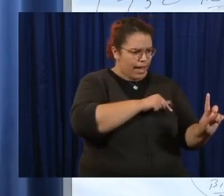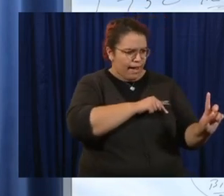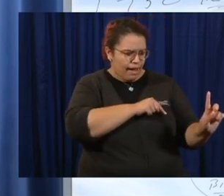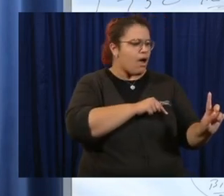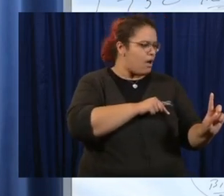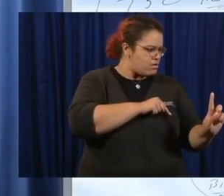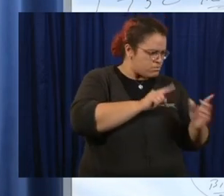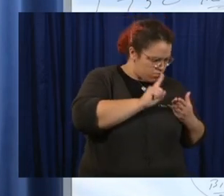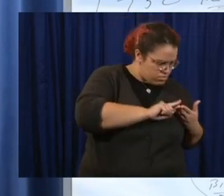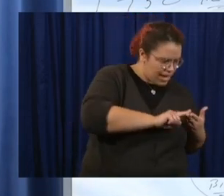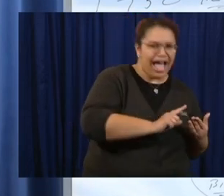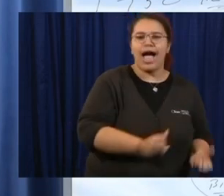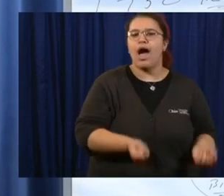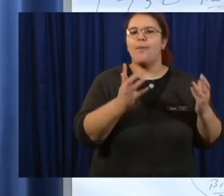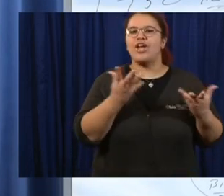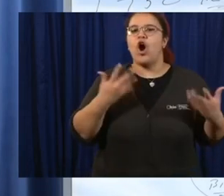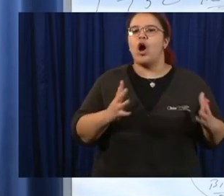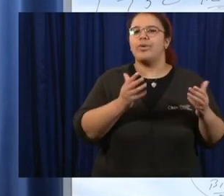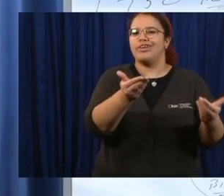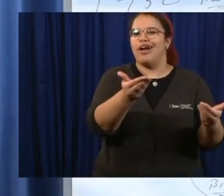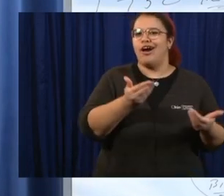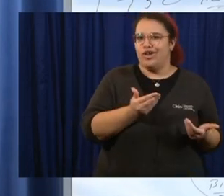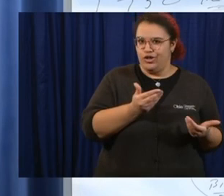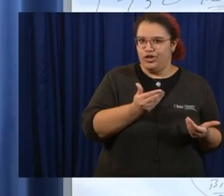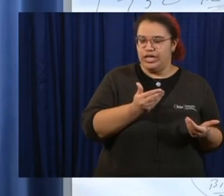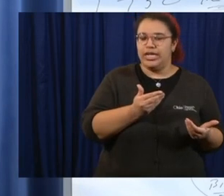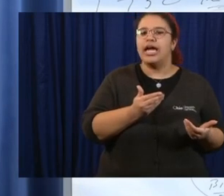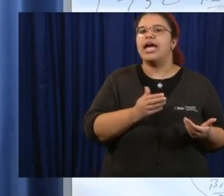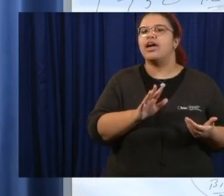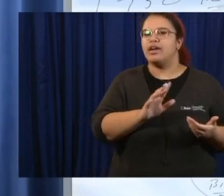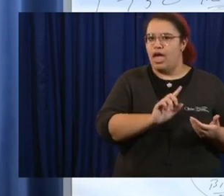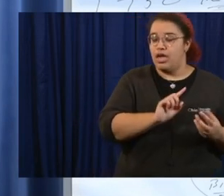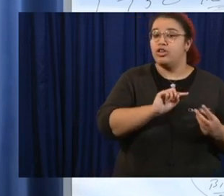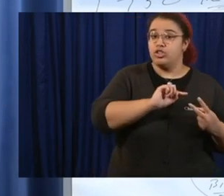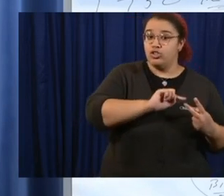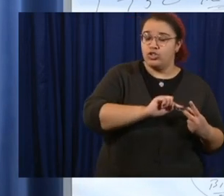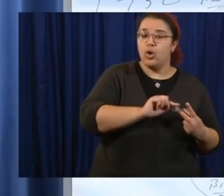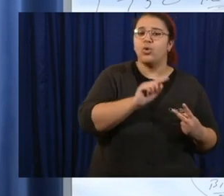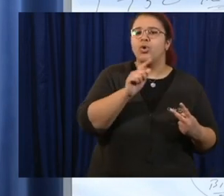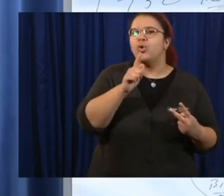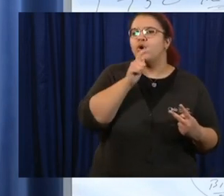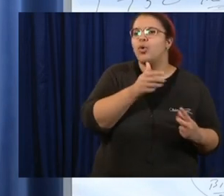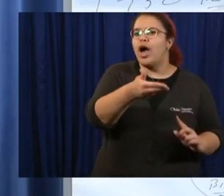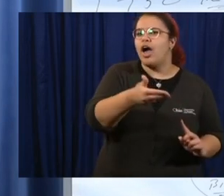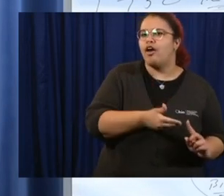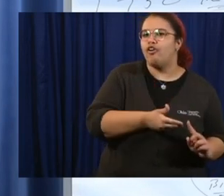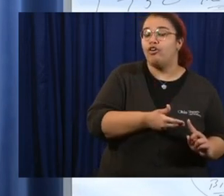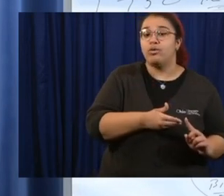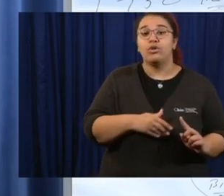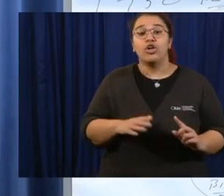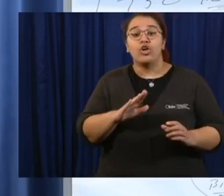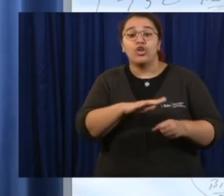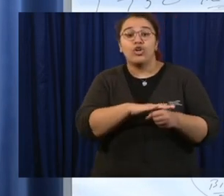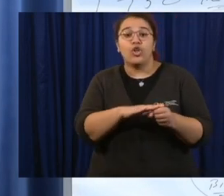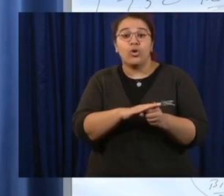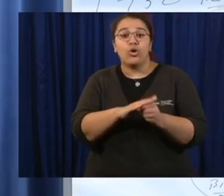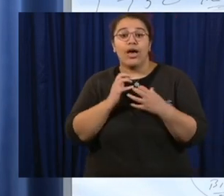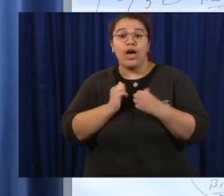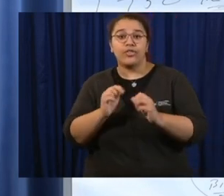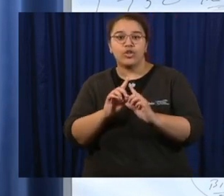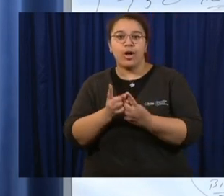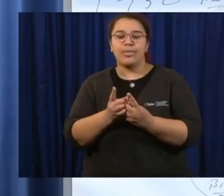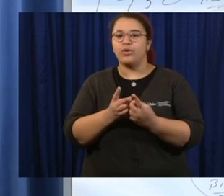And are they hired at the, are the contract tracers hired by the local health departments, or did they